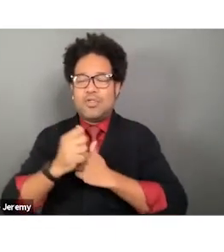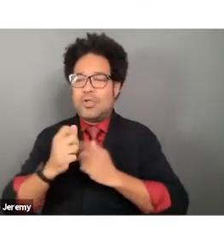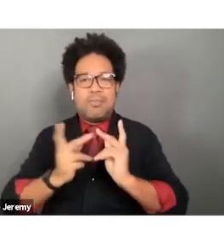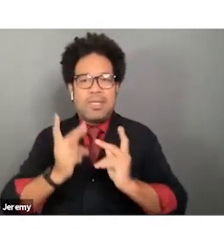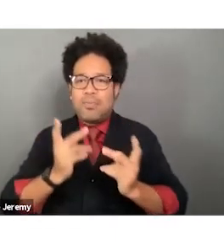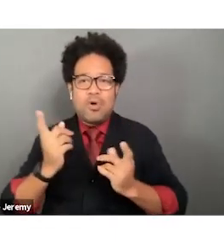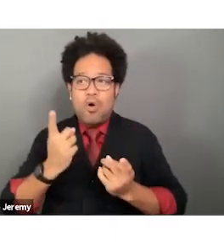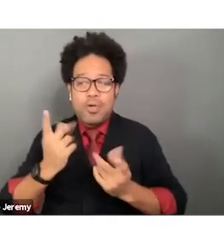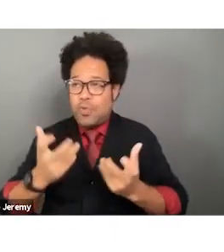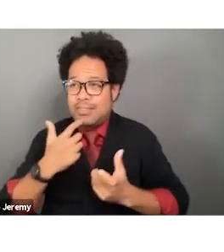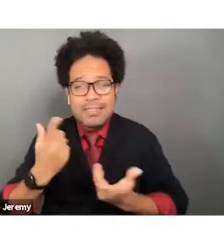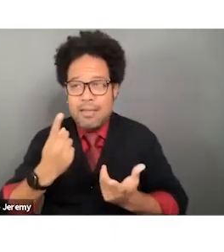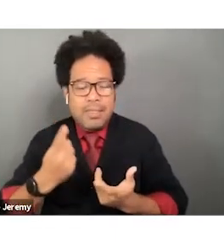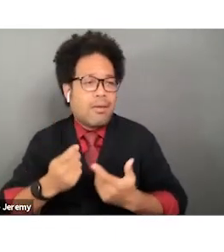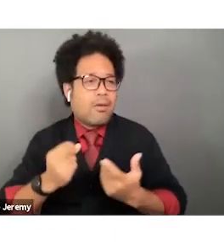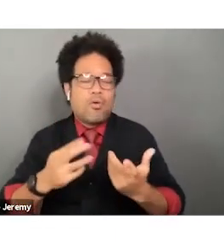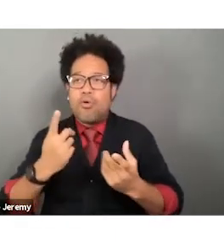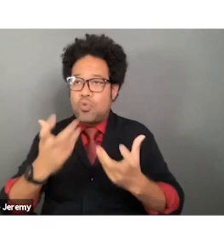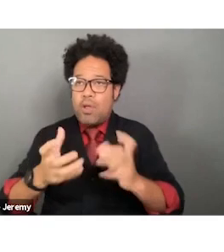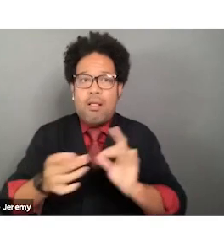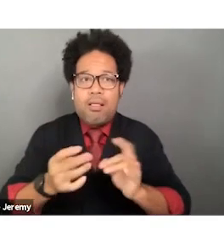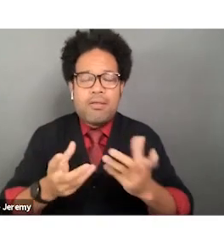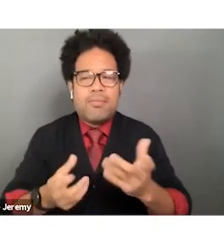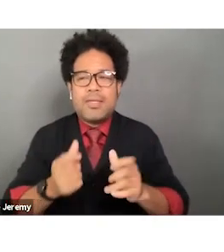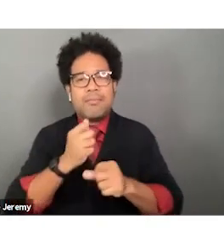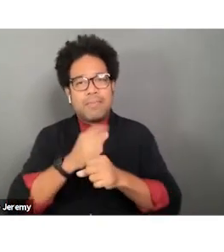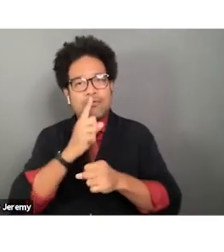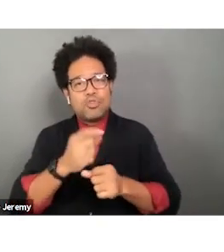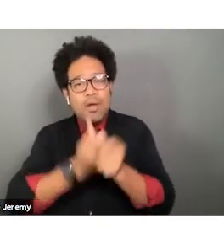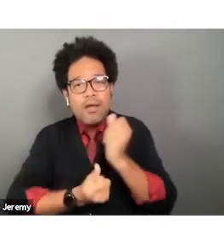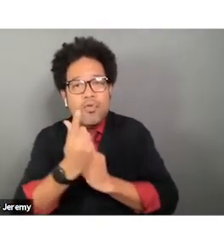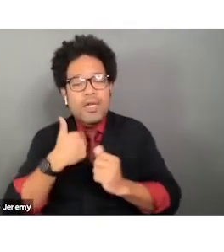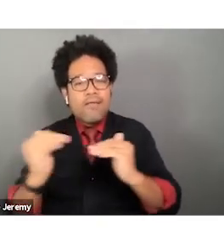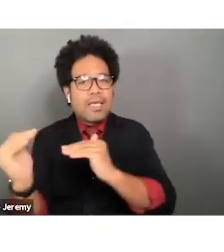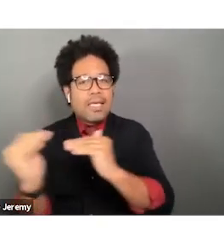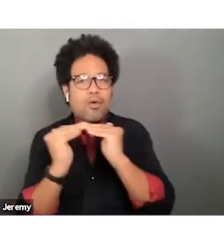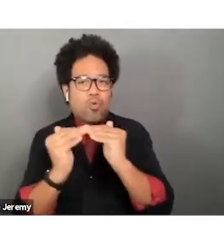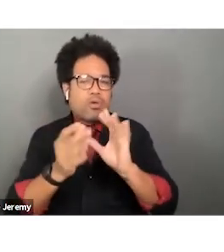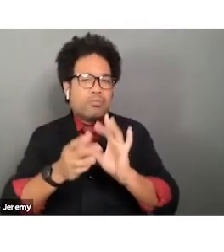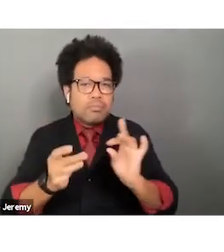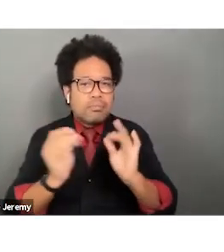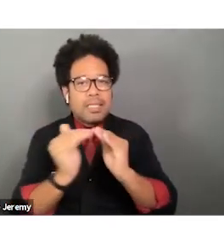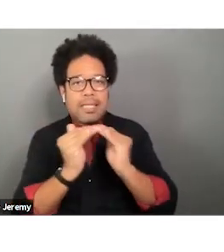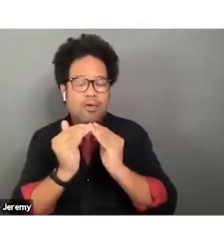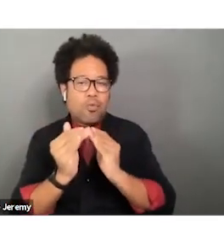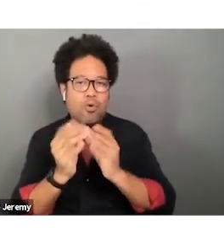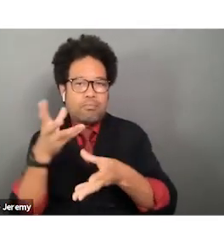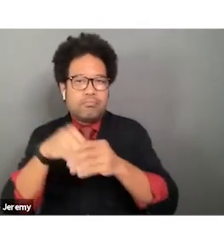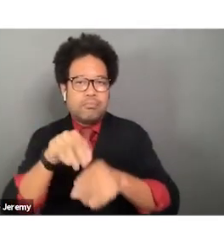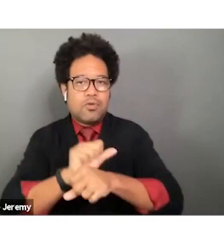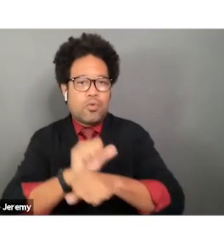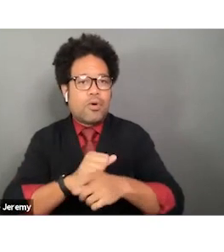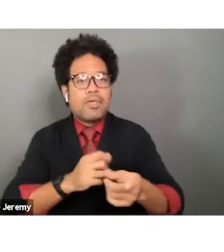always wants to say something, always wants to make sure that everyone has an equal say and equal participation in the work that is happening. Everyone